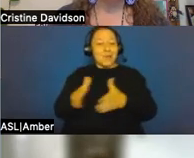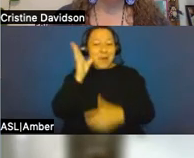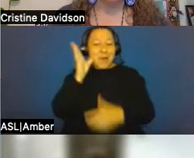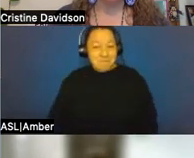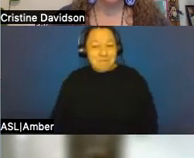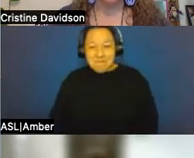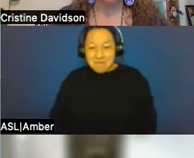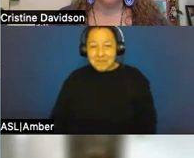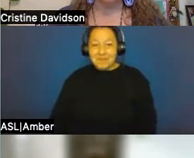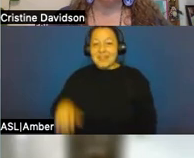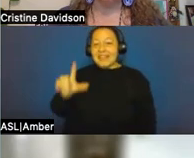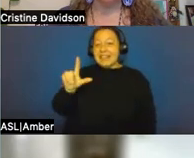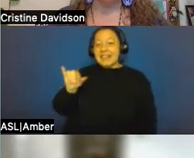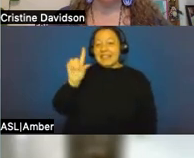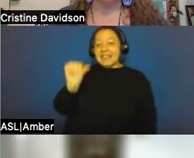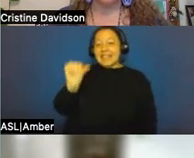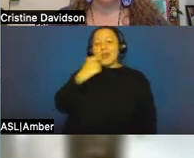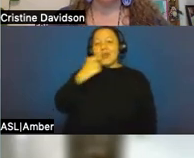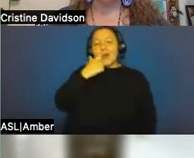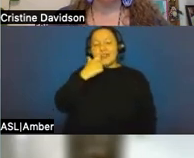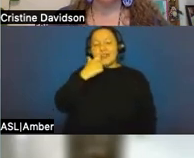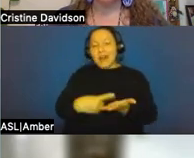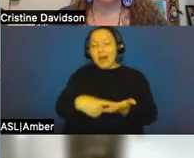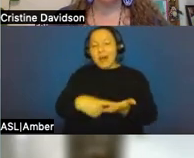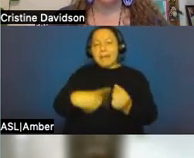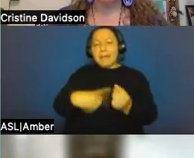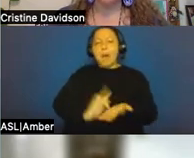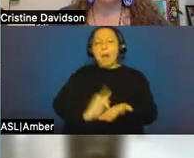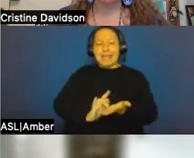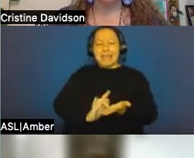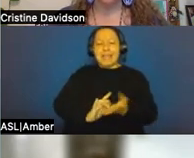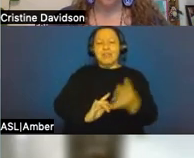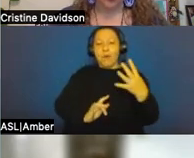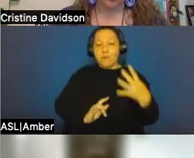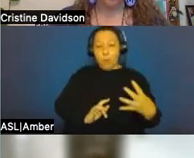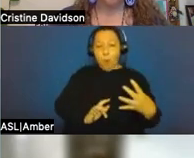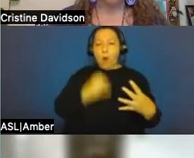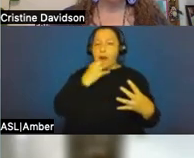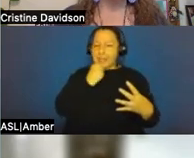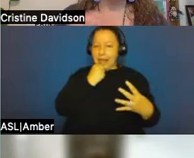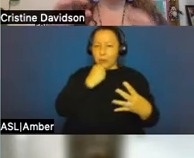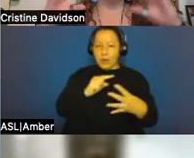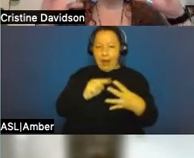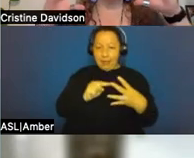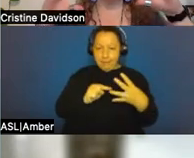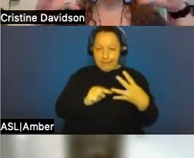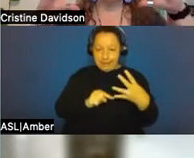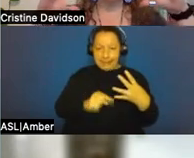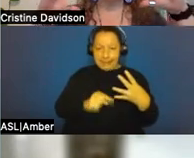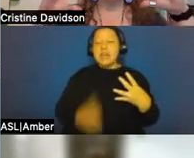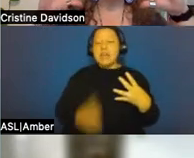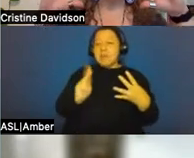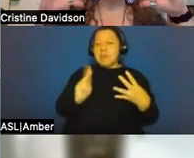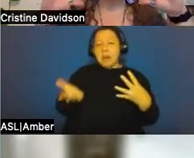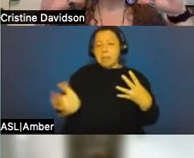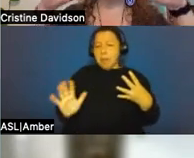So Linda was kind of talking about, those medicines, those 4 sacred elements. I mean, folks may have heard of the